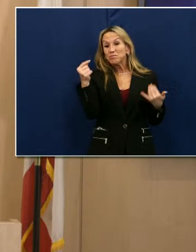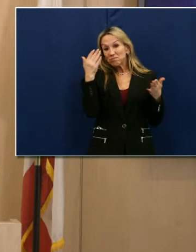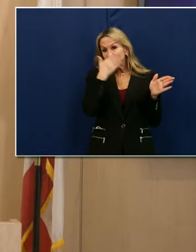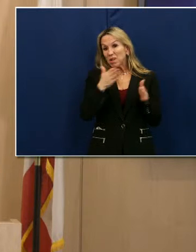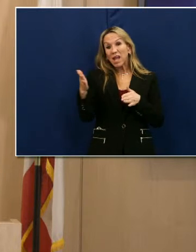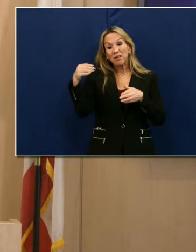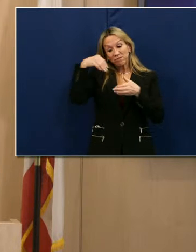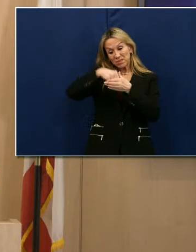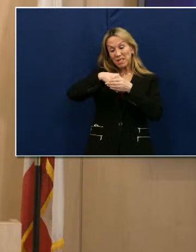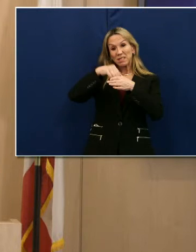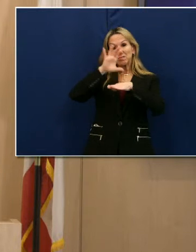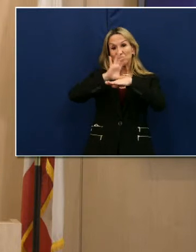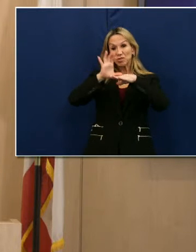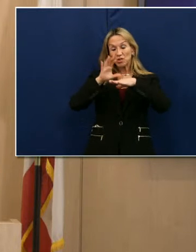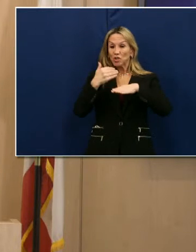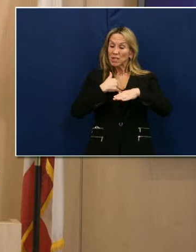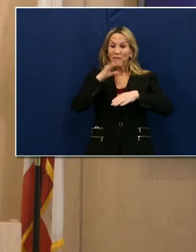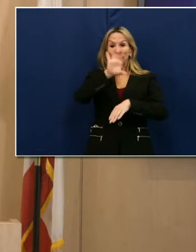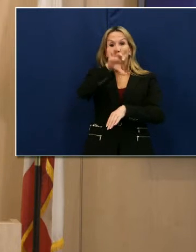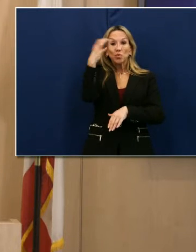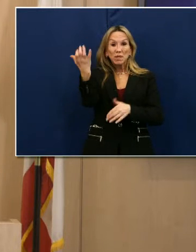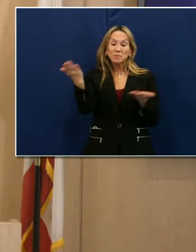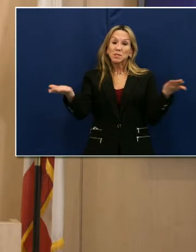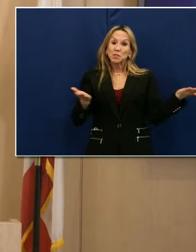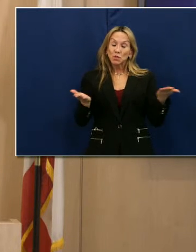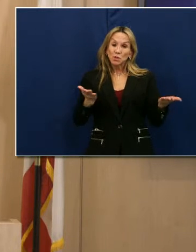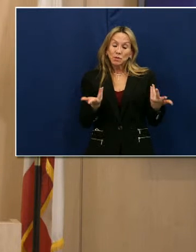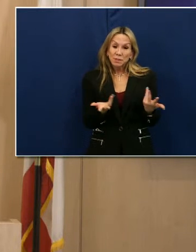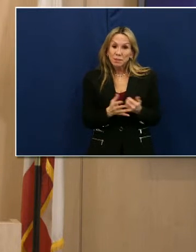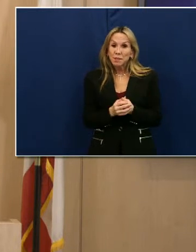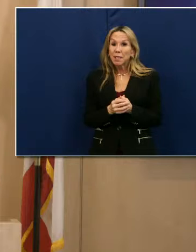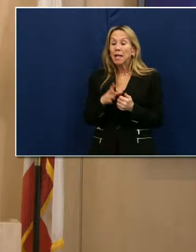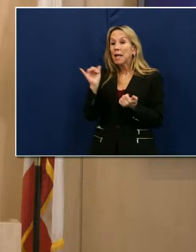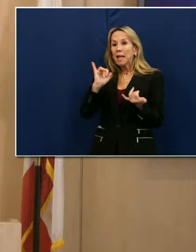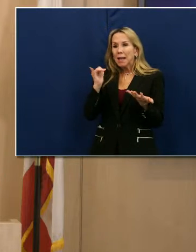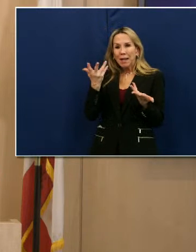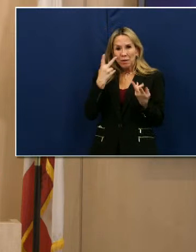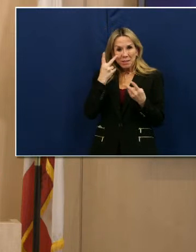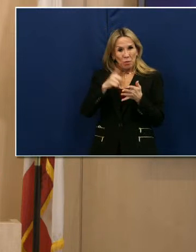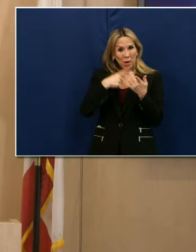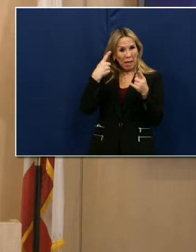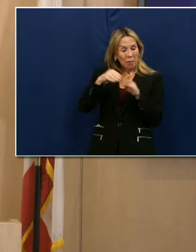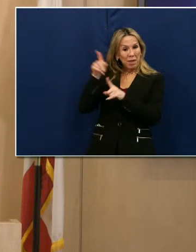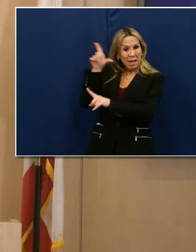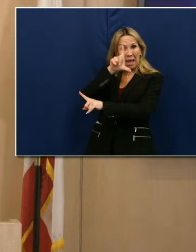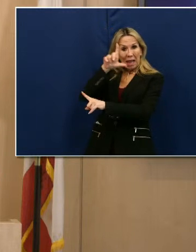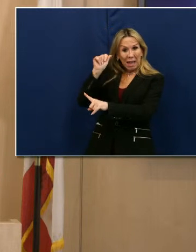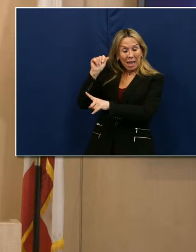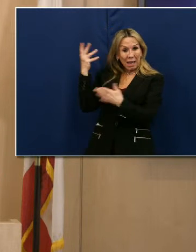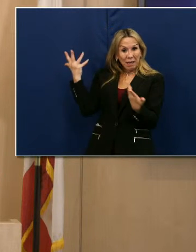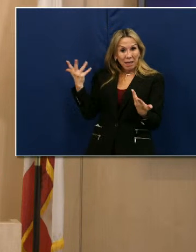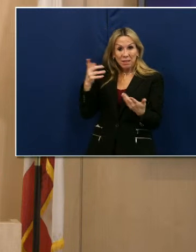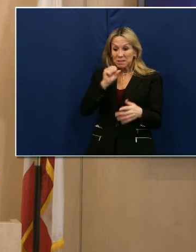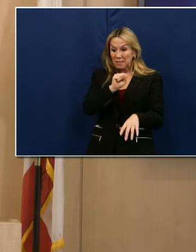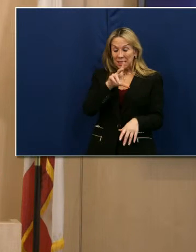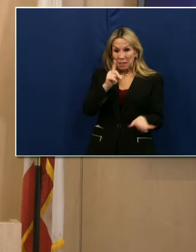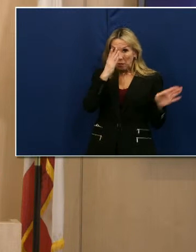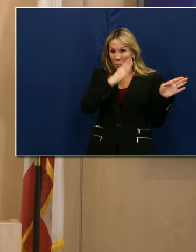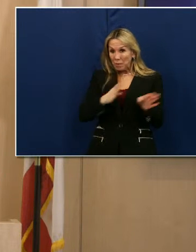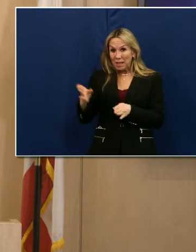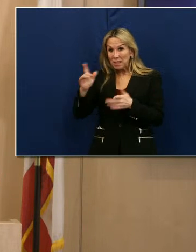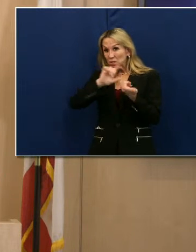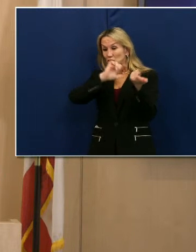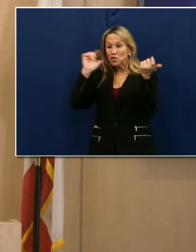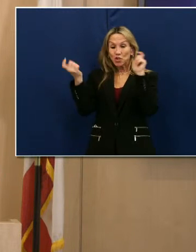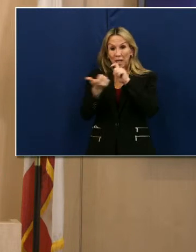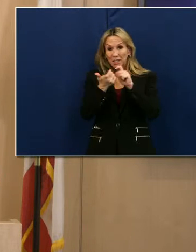indoors. Also, the court denied the request to allow indoor services like what happened in Los Angeles County. Does San Diego plan on changing its